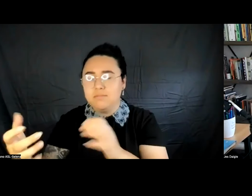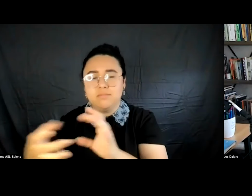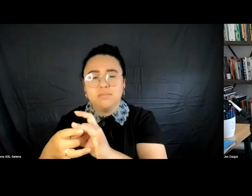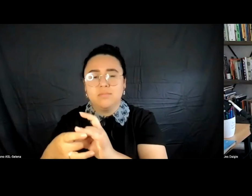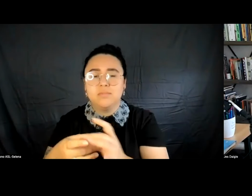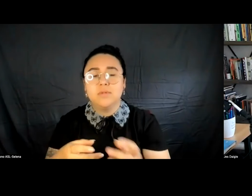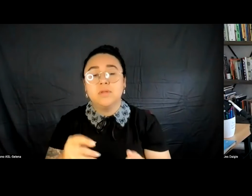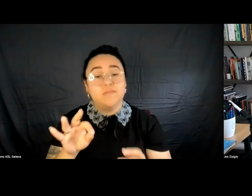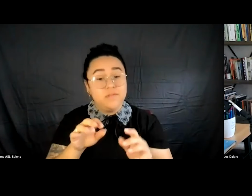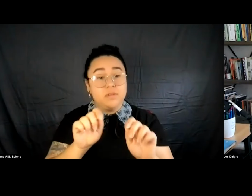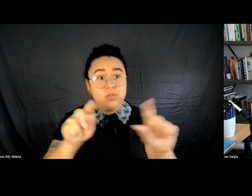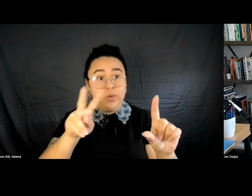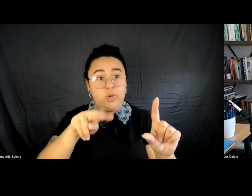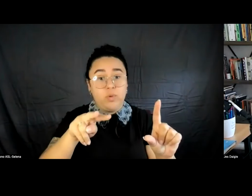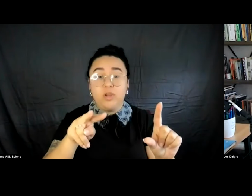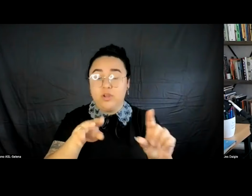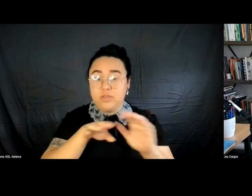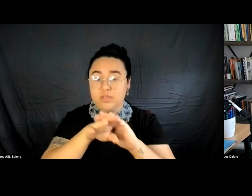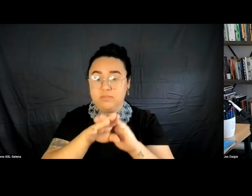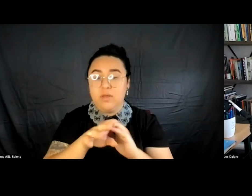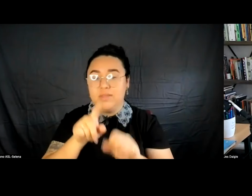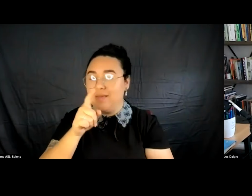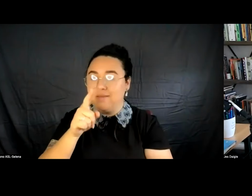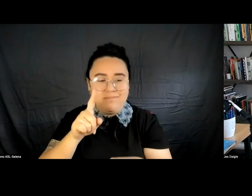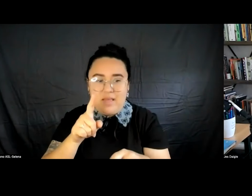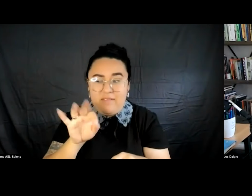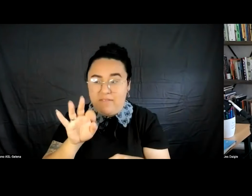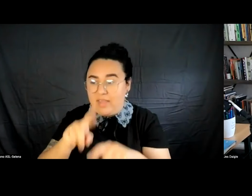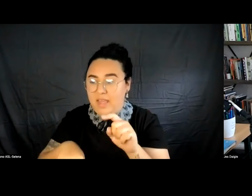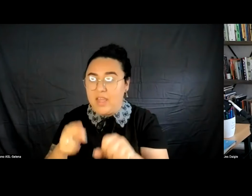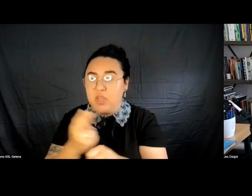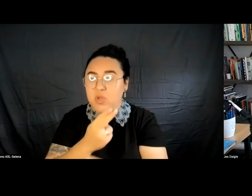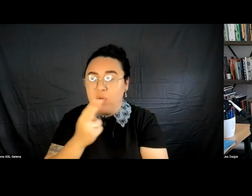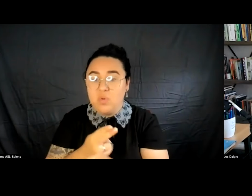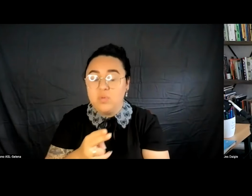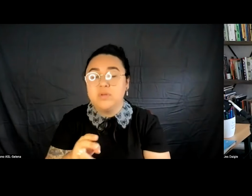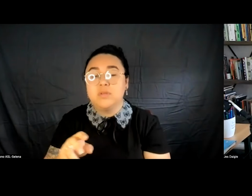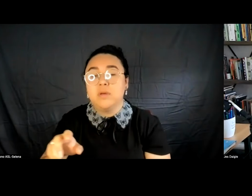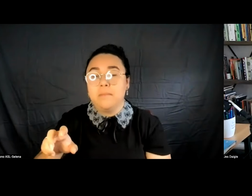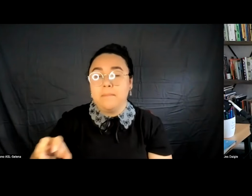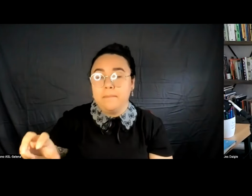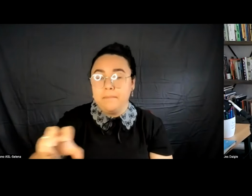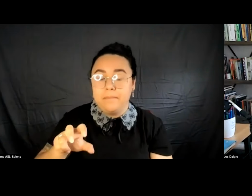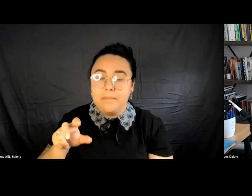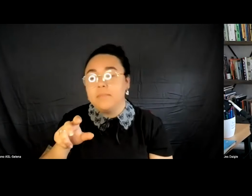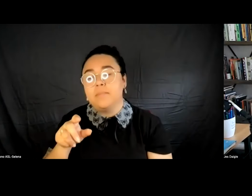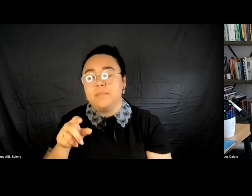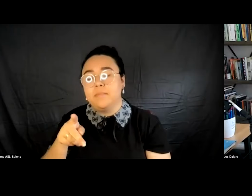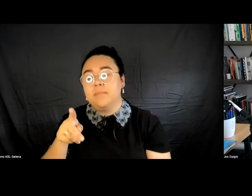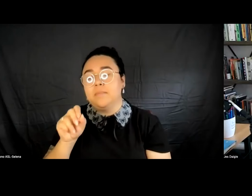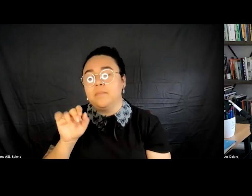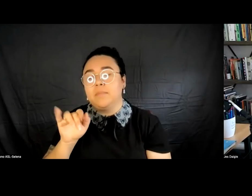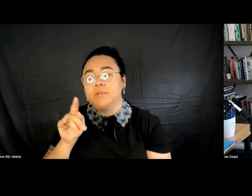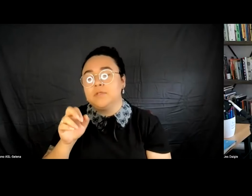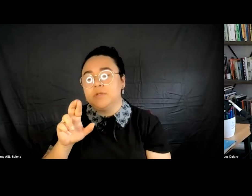also accessible to those who can't use a pointer device, or perhaps they have some other challenge. And so that's one of